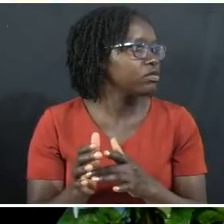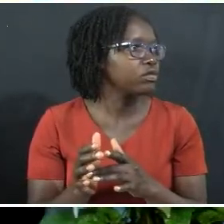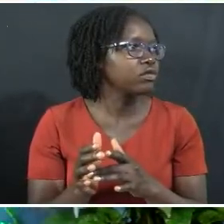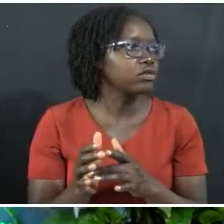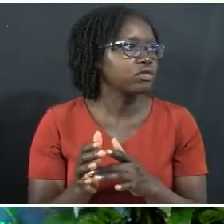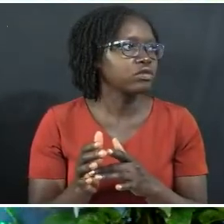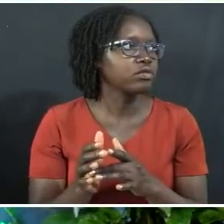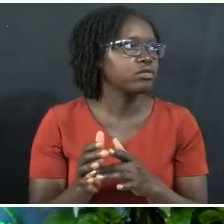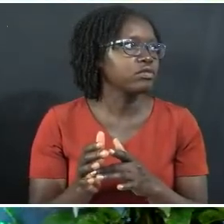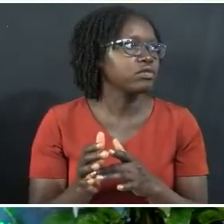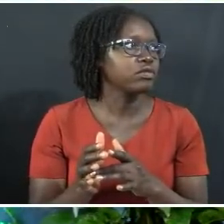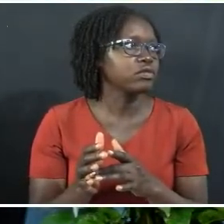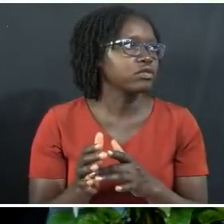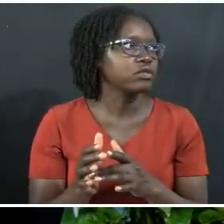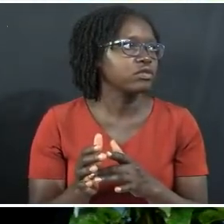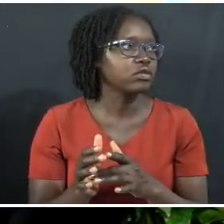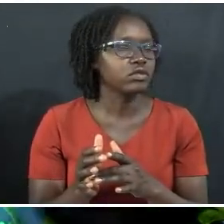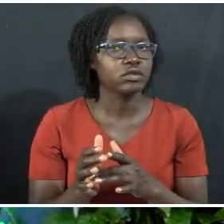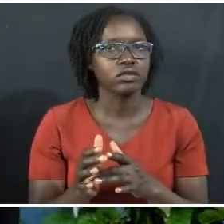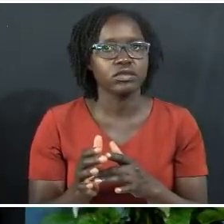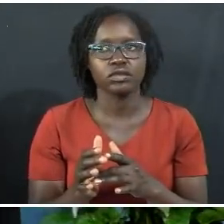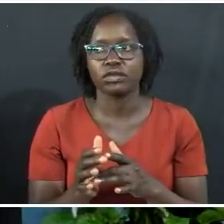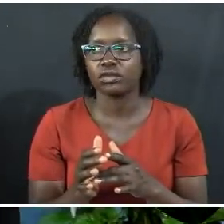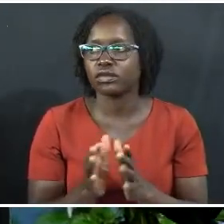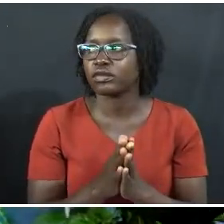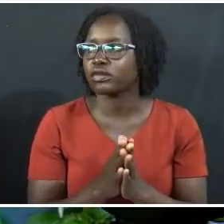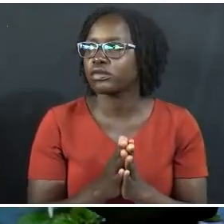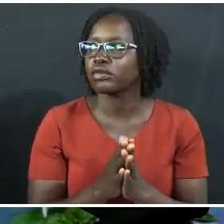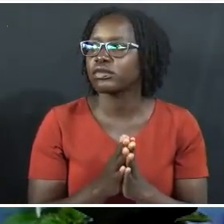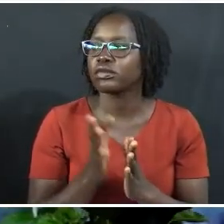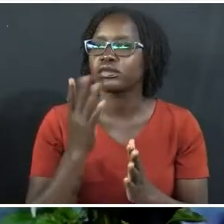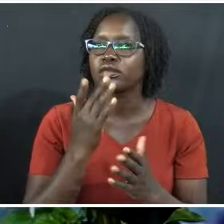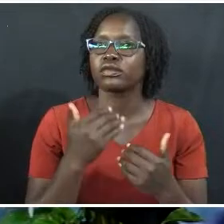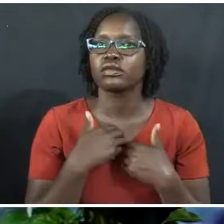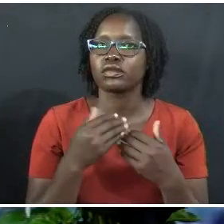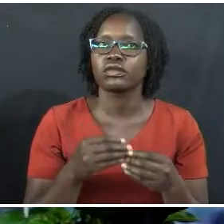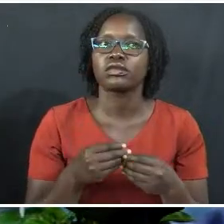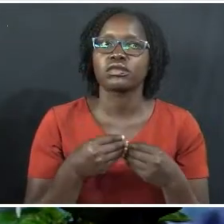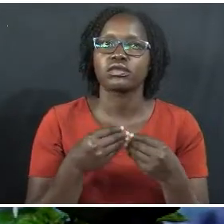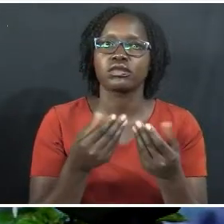I still have roses that I want to hand over to you.